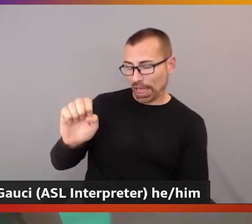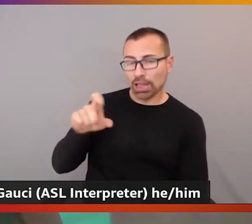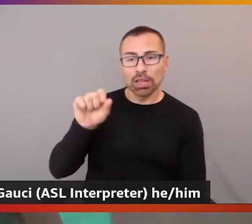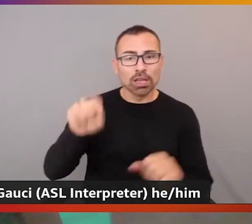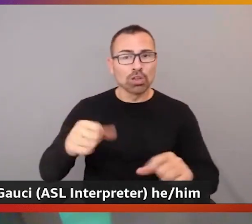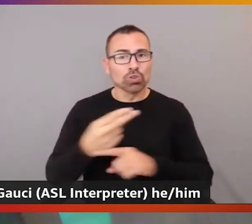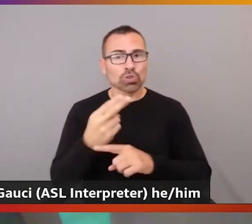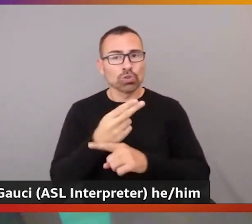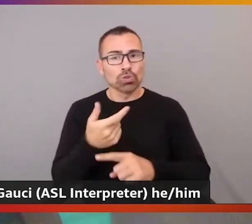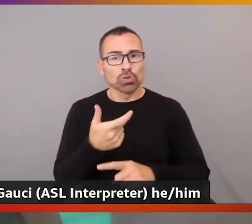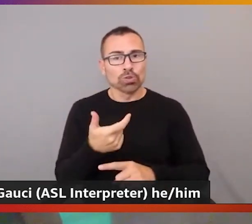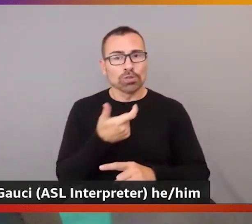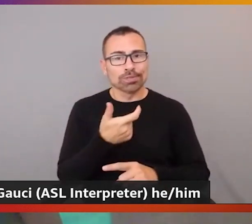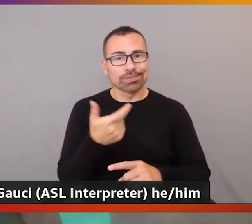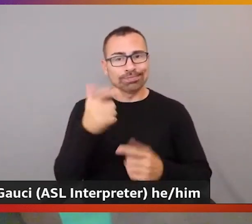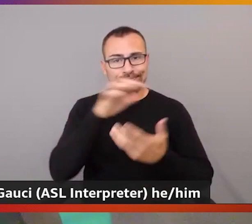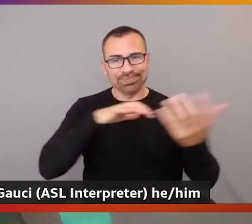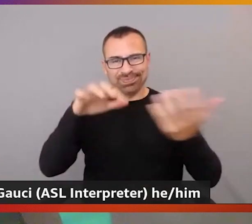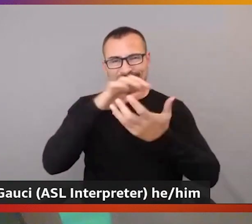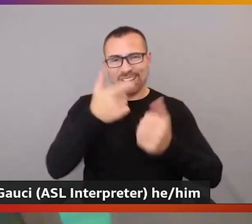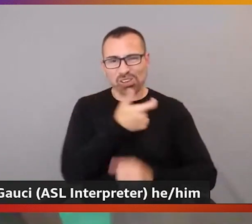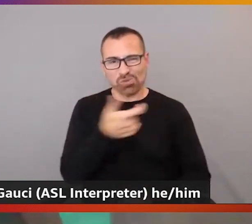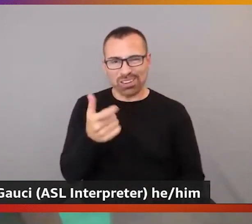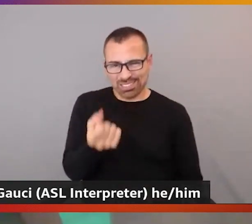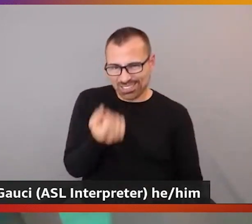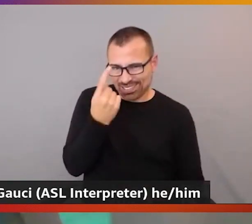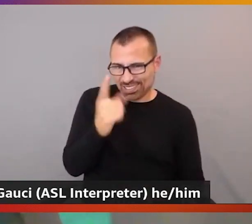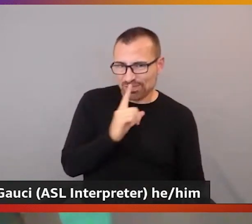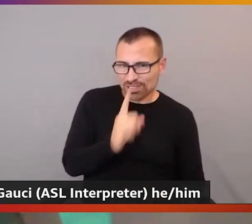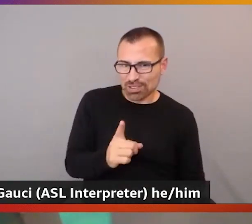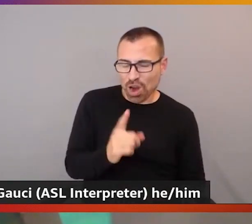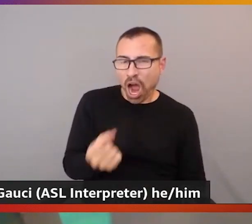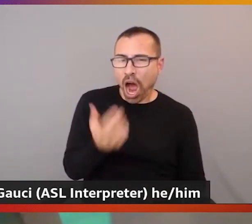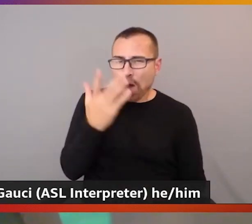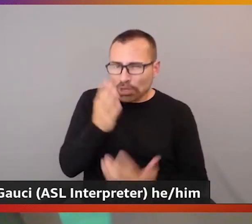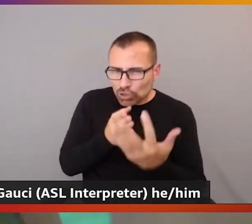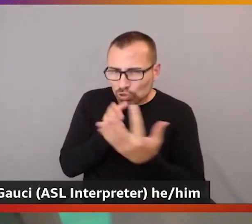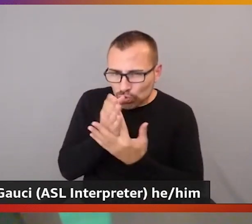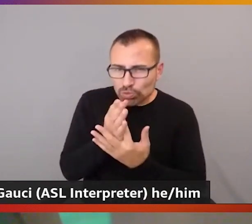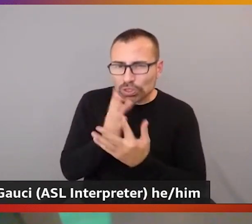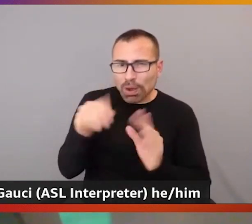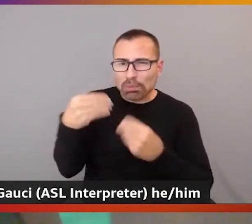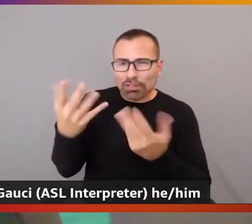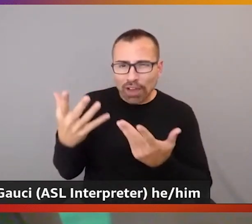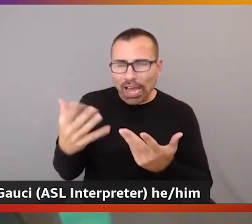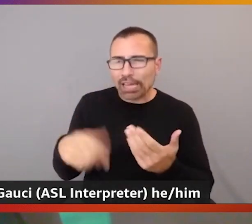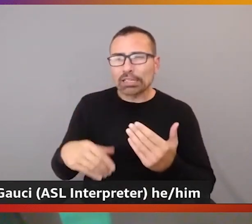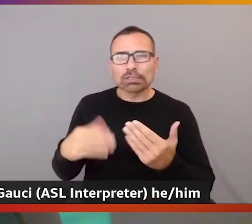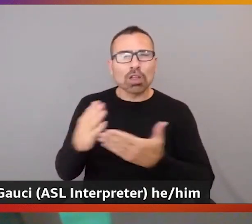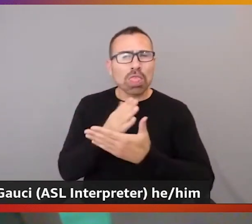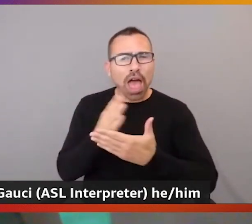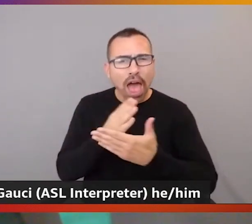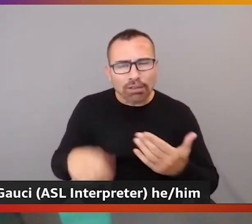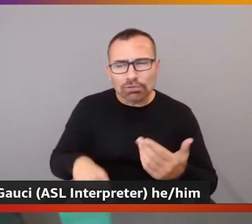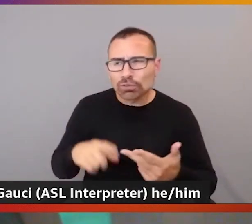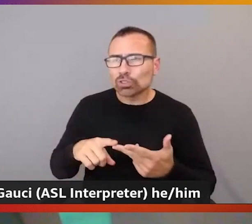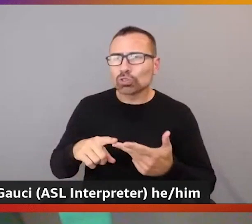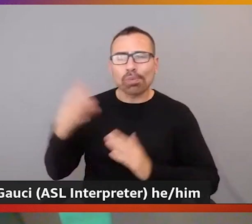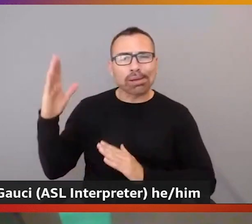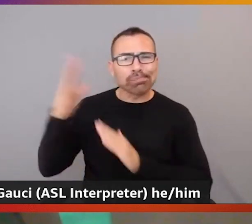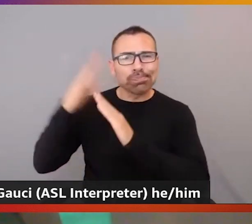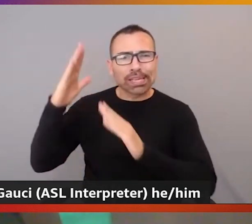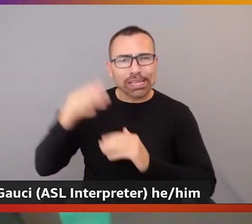what the nature of your performance metric is. How much throughput am I driving on average? What's my peak? What's my average, right? So let's say that you run